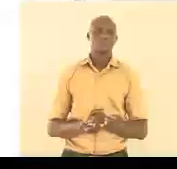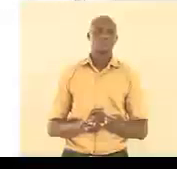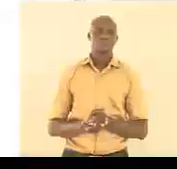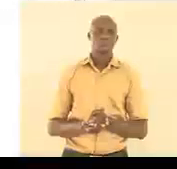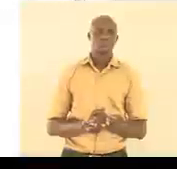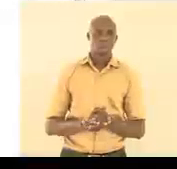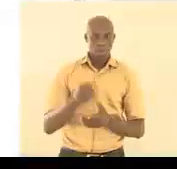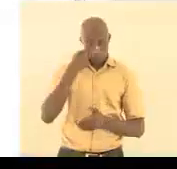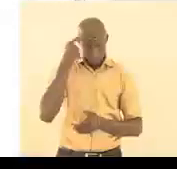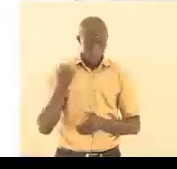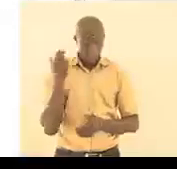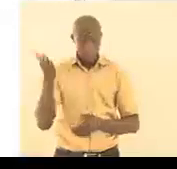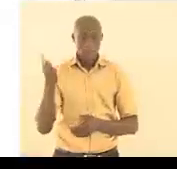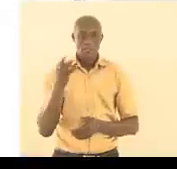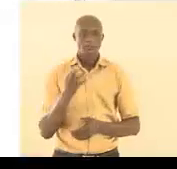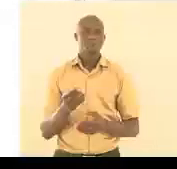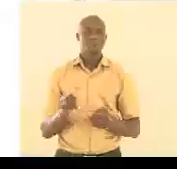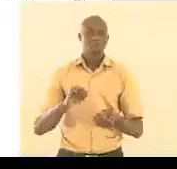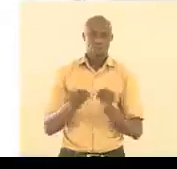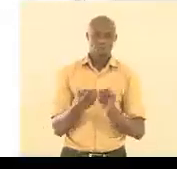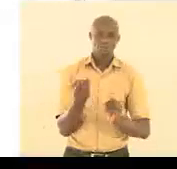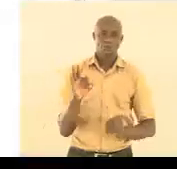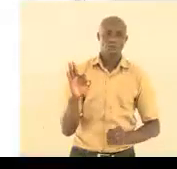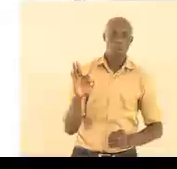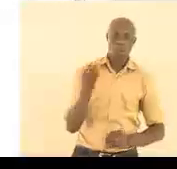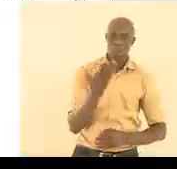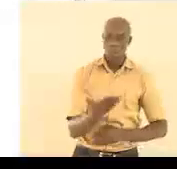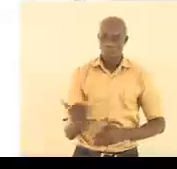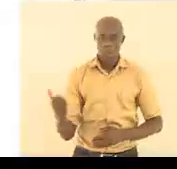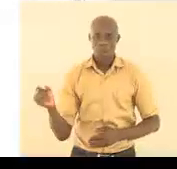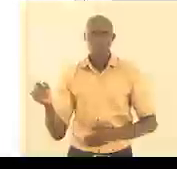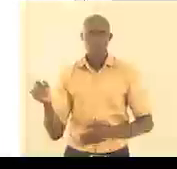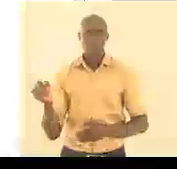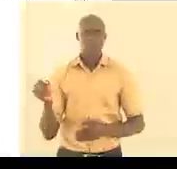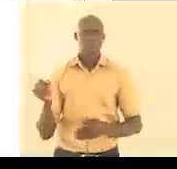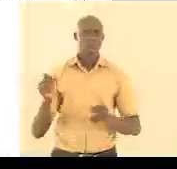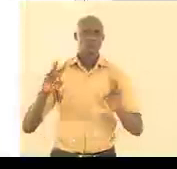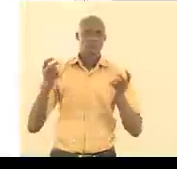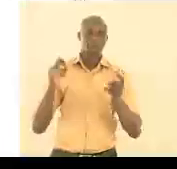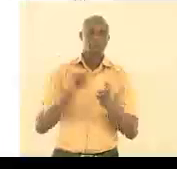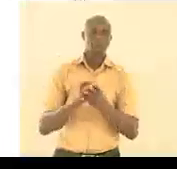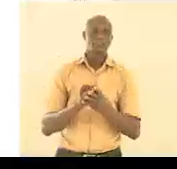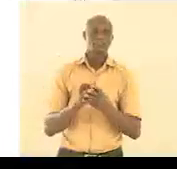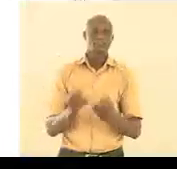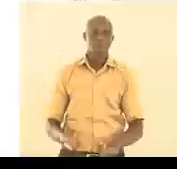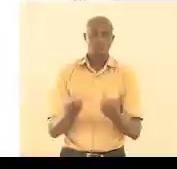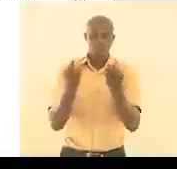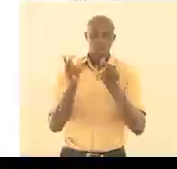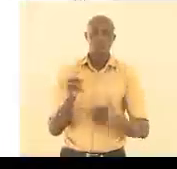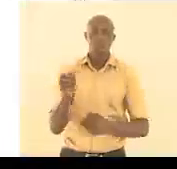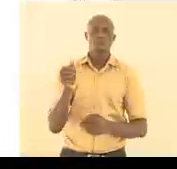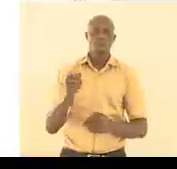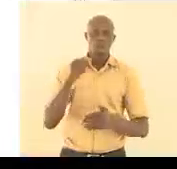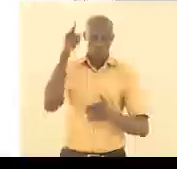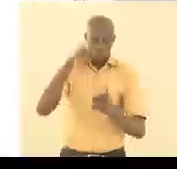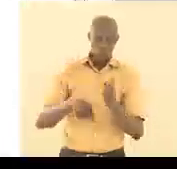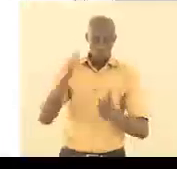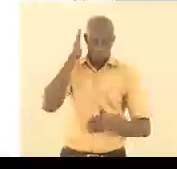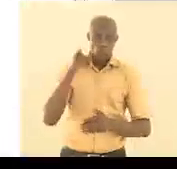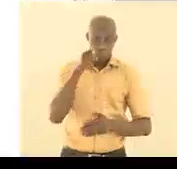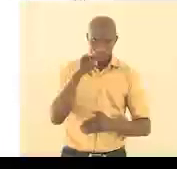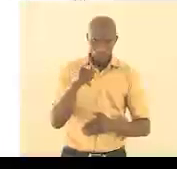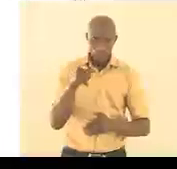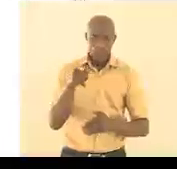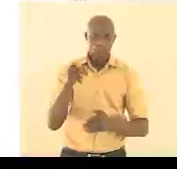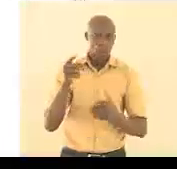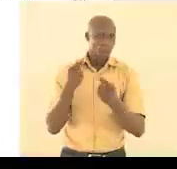I said that because there are a number of themes that suggest themselves. So what would you consider